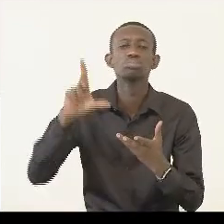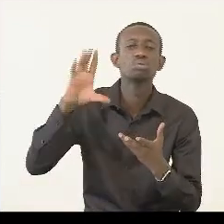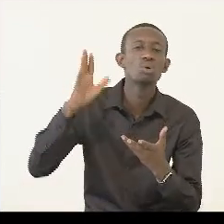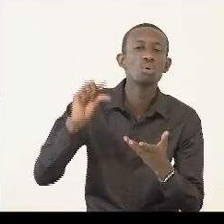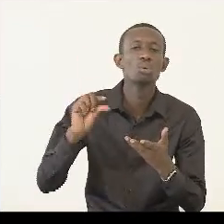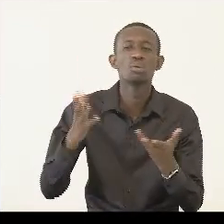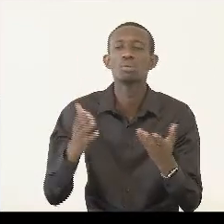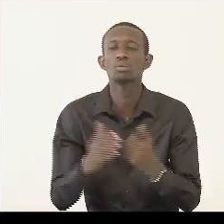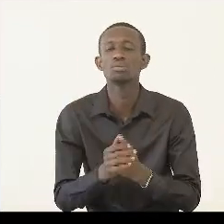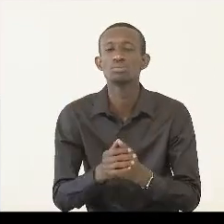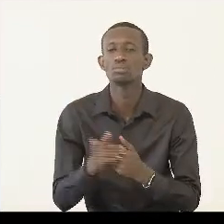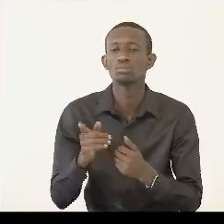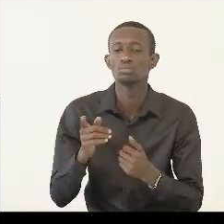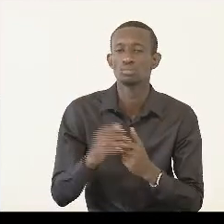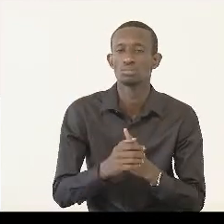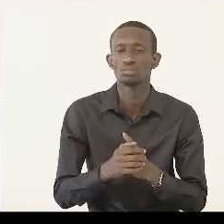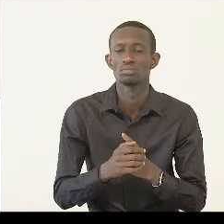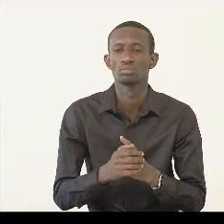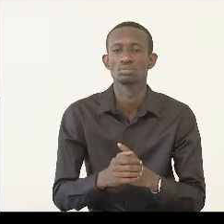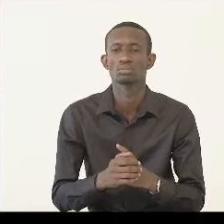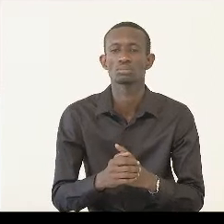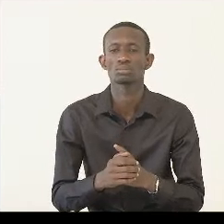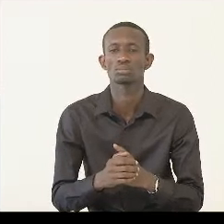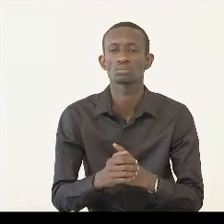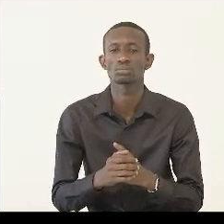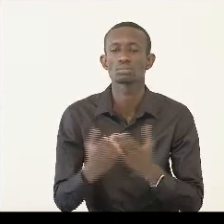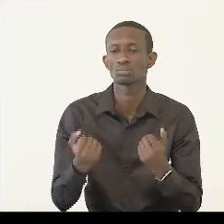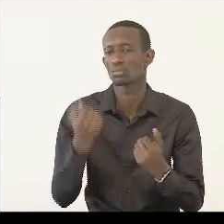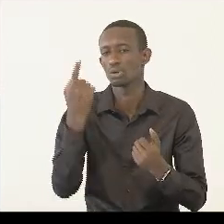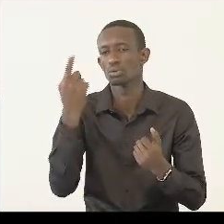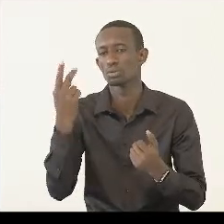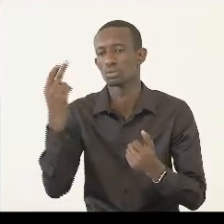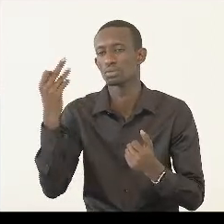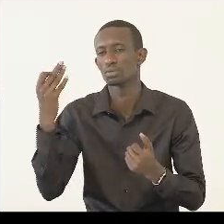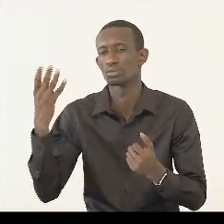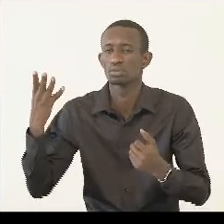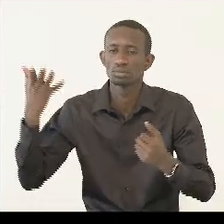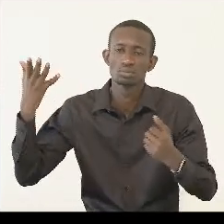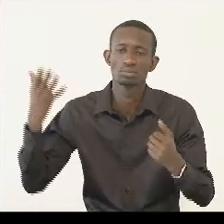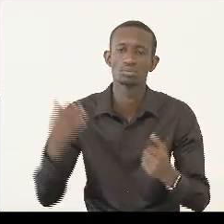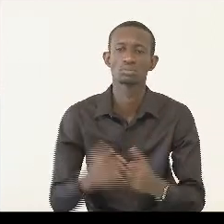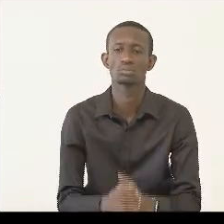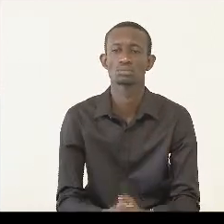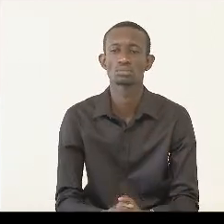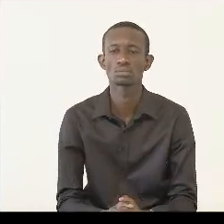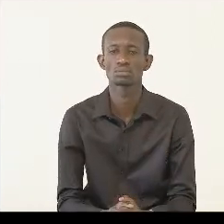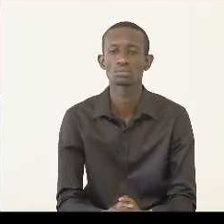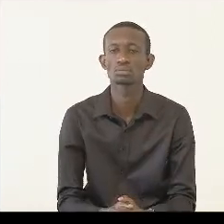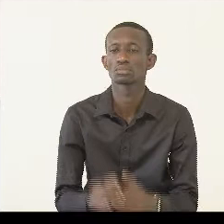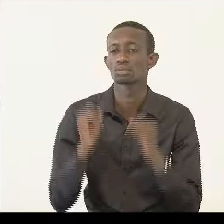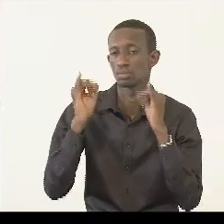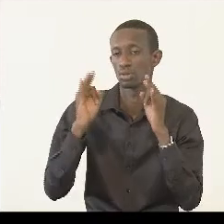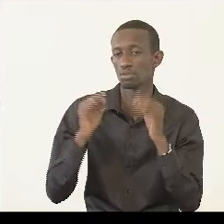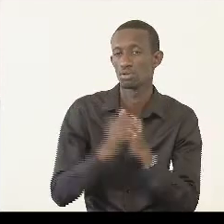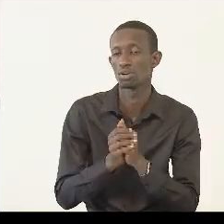that this is my sugar, then you would have 1, 2, 3, 4, then 5. So if I flip